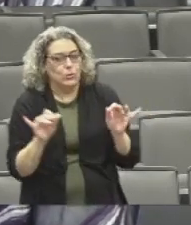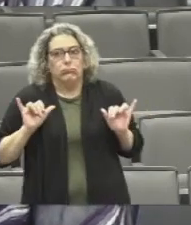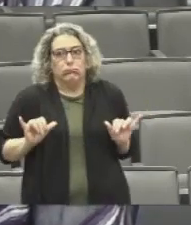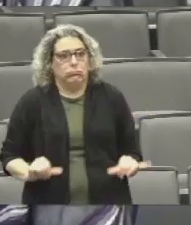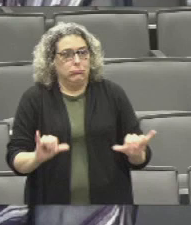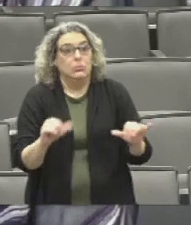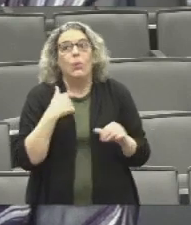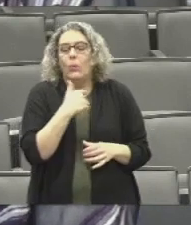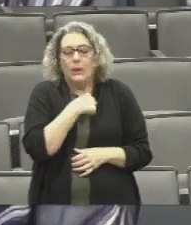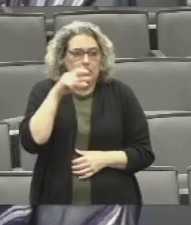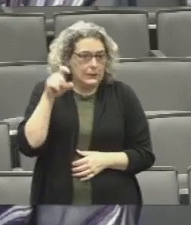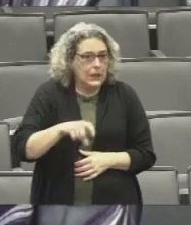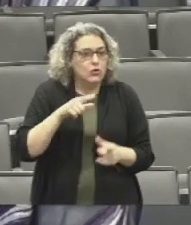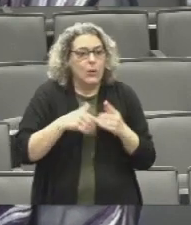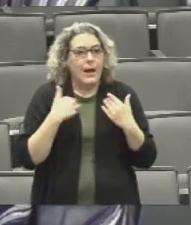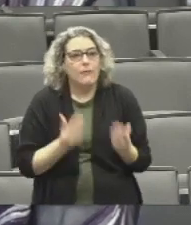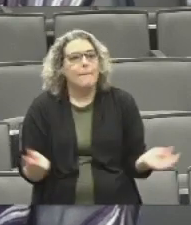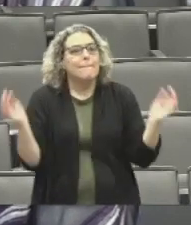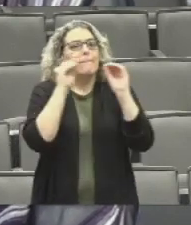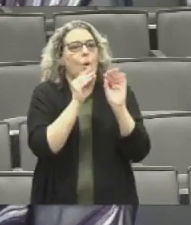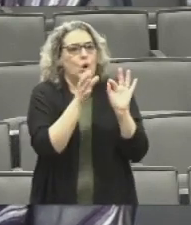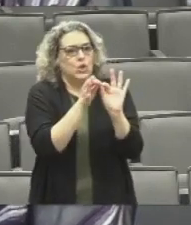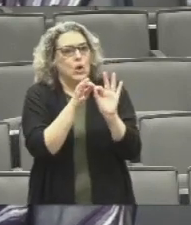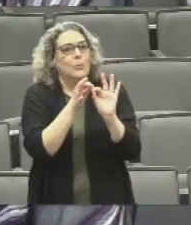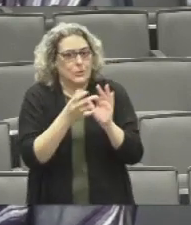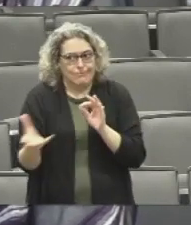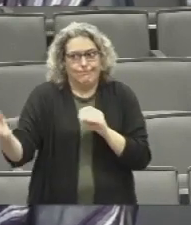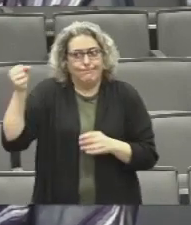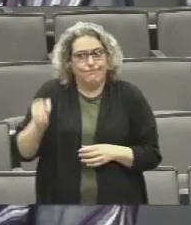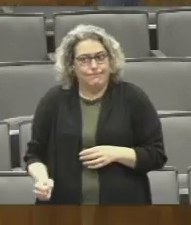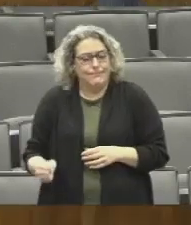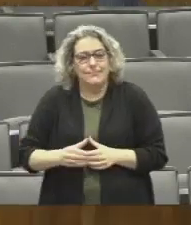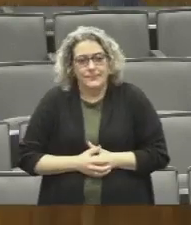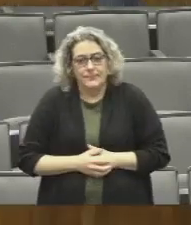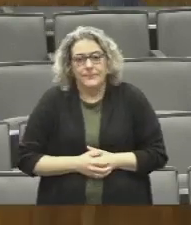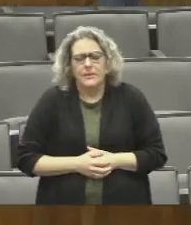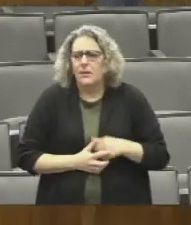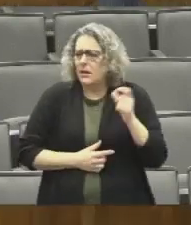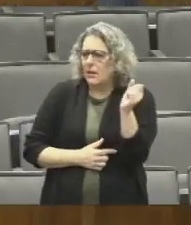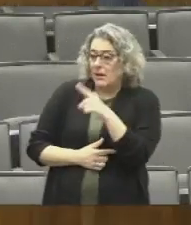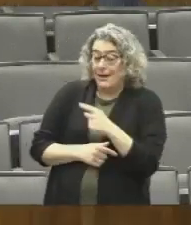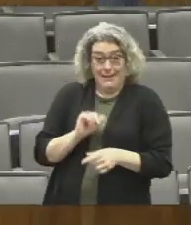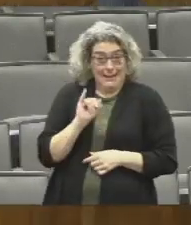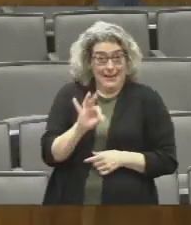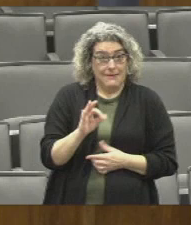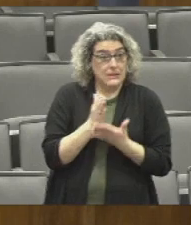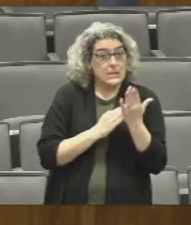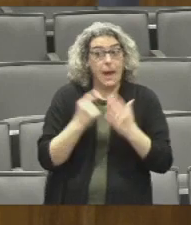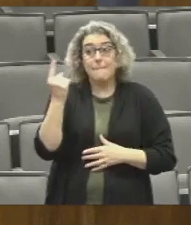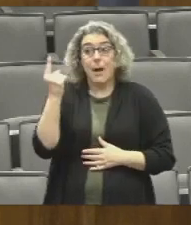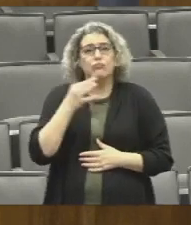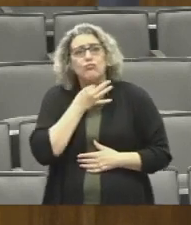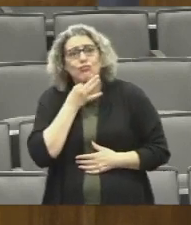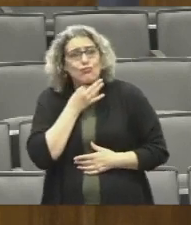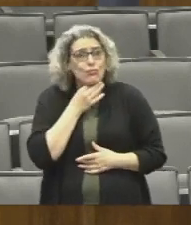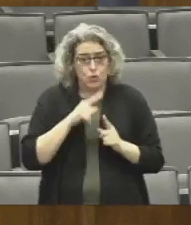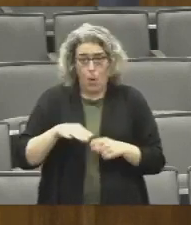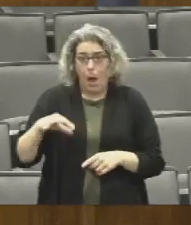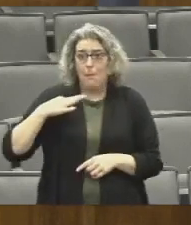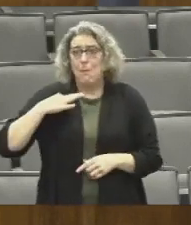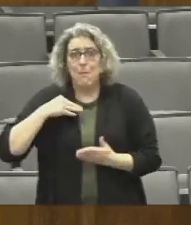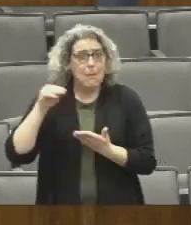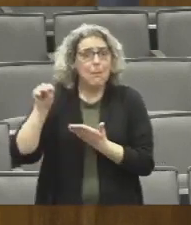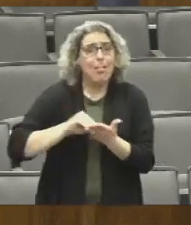have much more interpreters about, yes. And if someone is interested in applying for that position, where is this